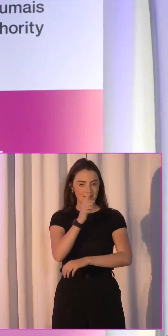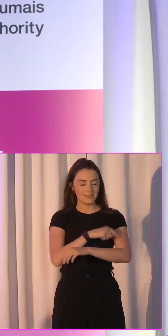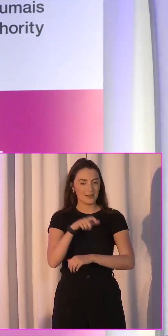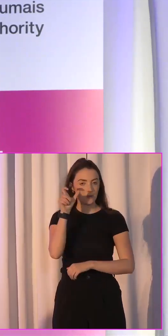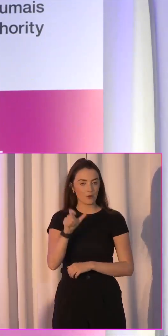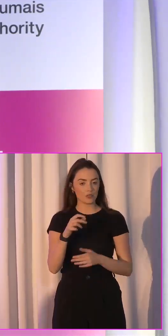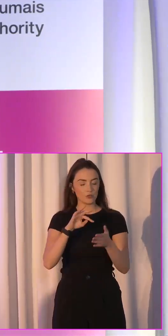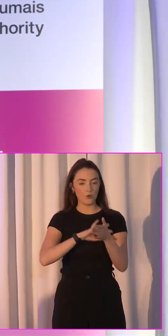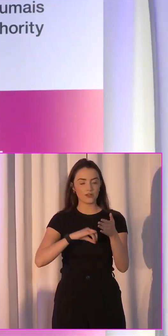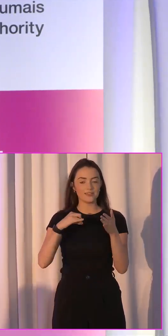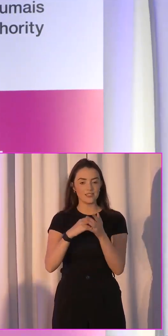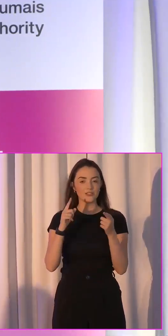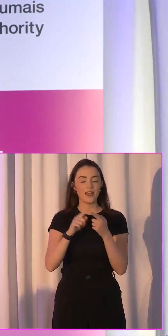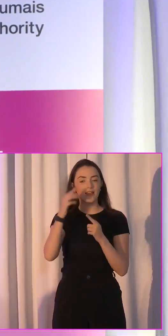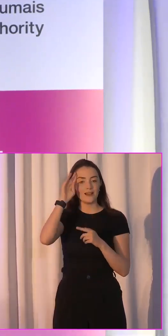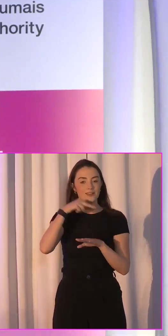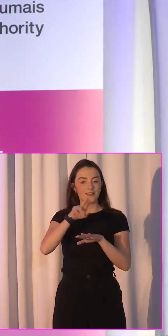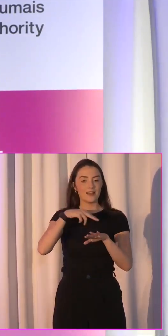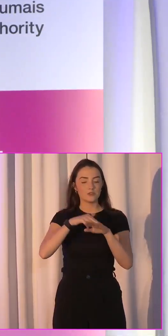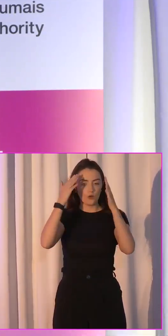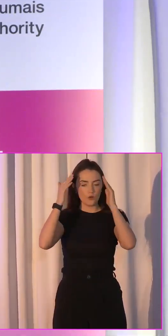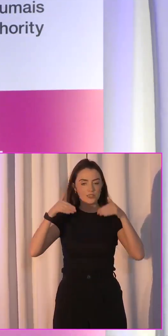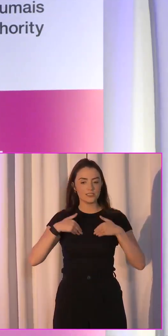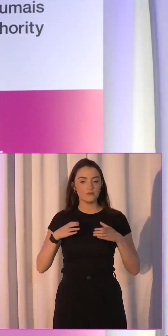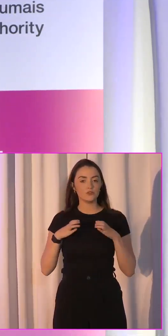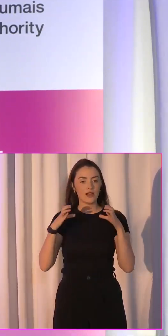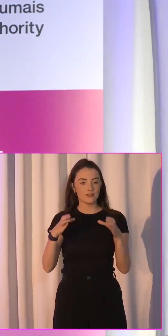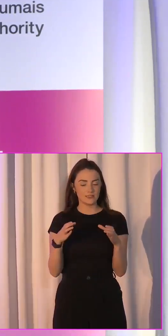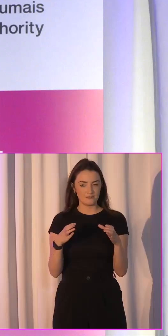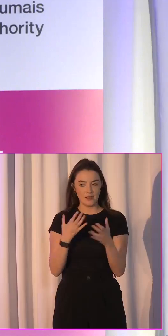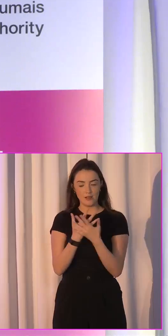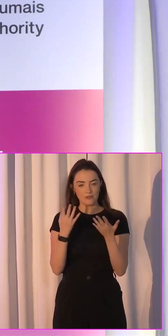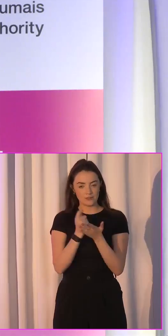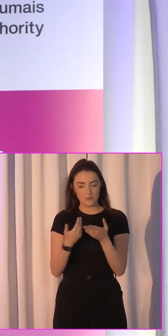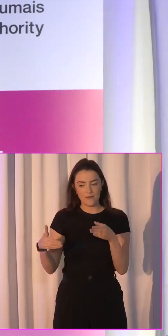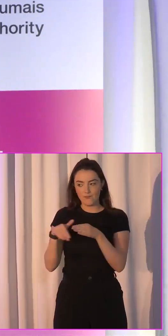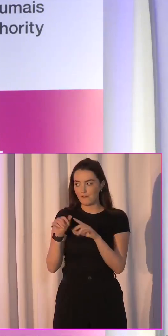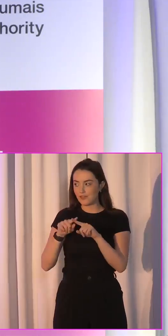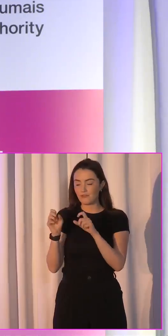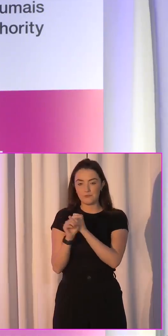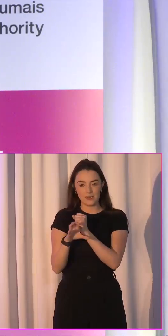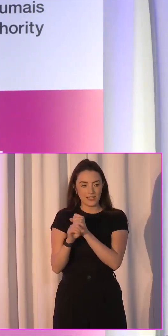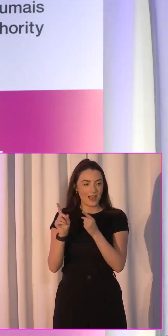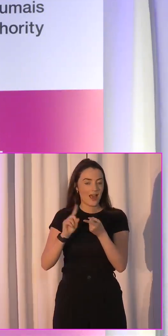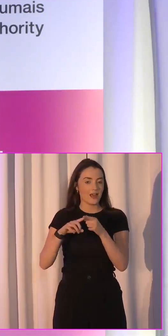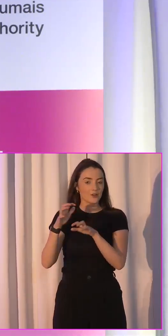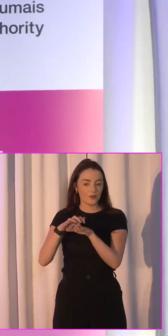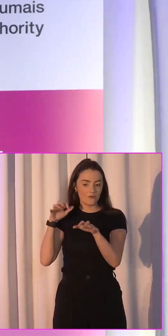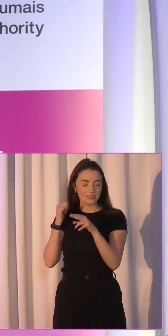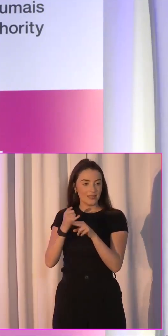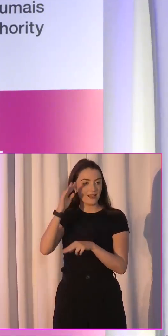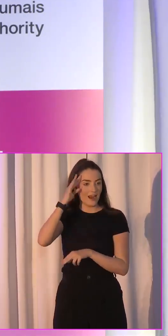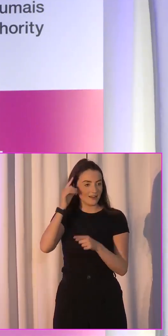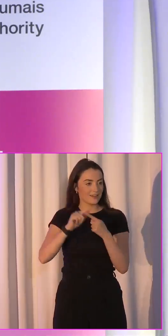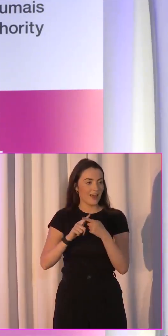Ireland's national autism charity. He's a frequent contributor to media and conferences in Ireland and